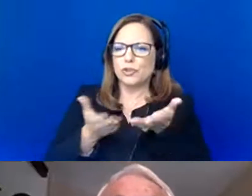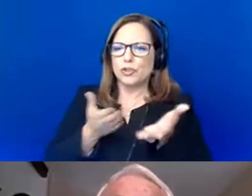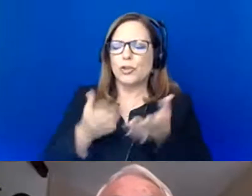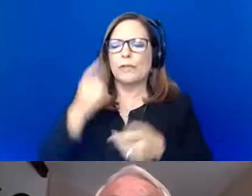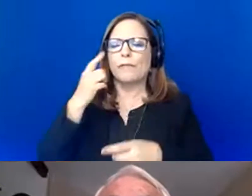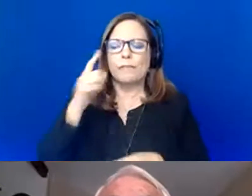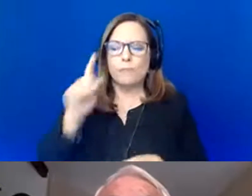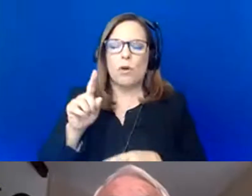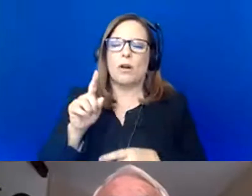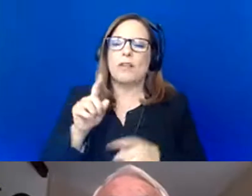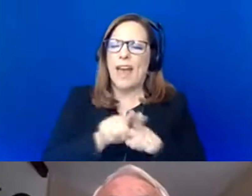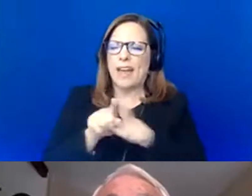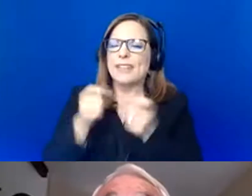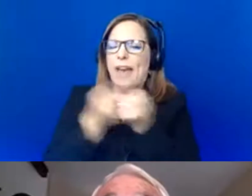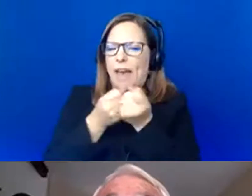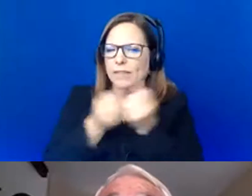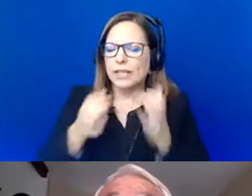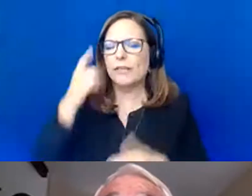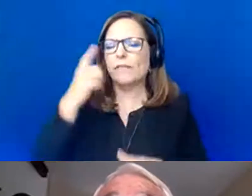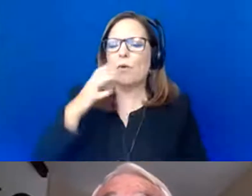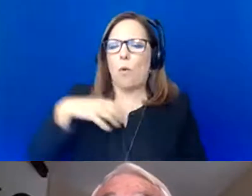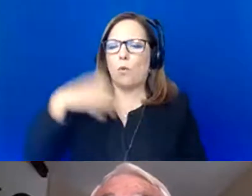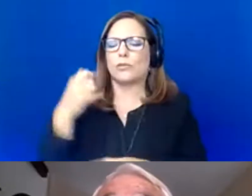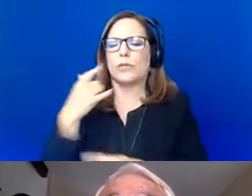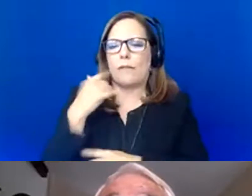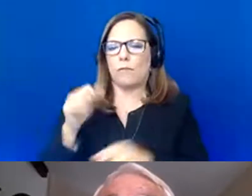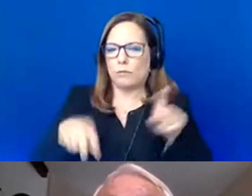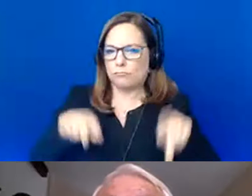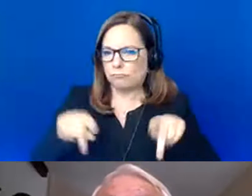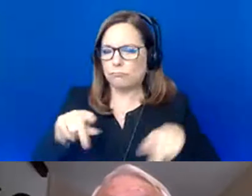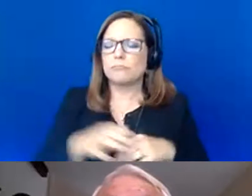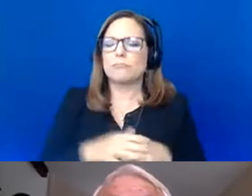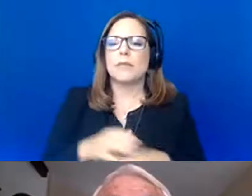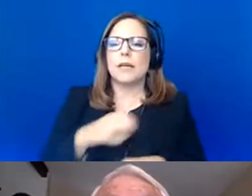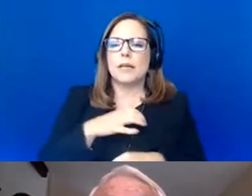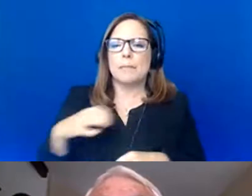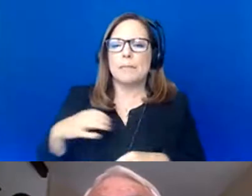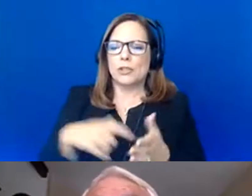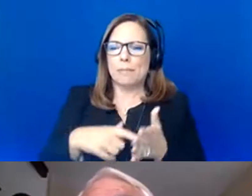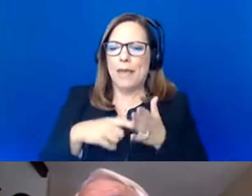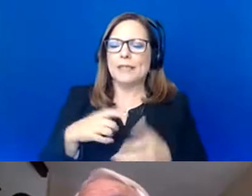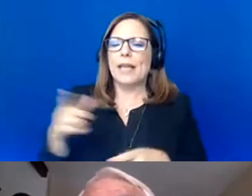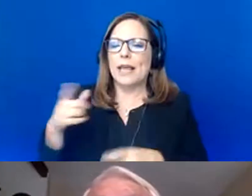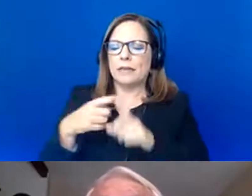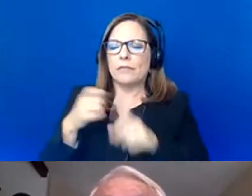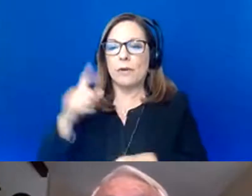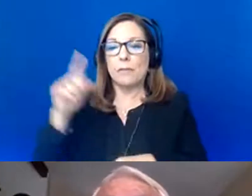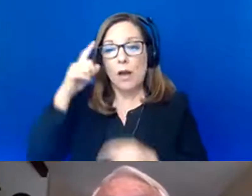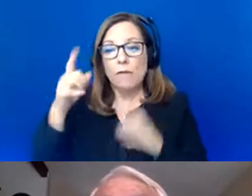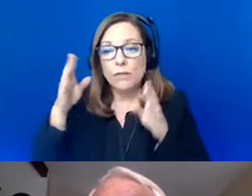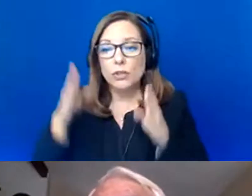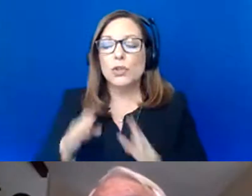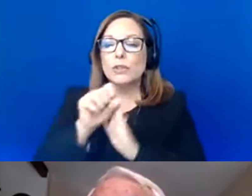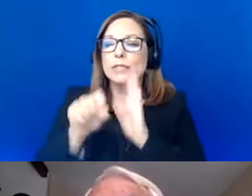Californians. The Commission's mandate to provide input to the governor, state departments,